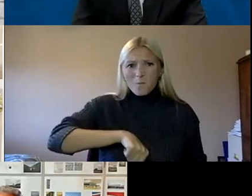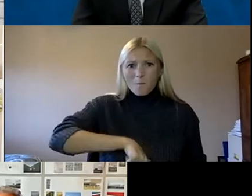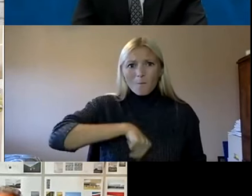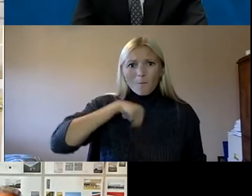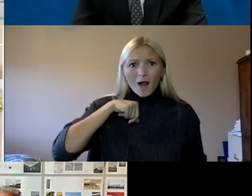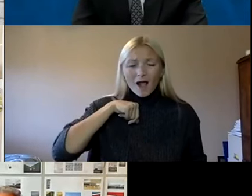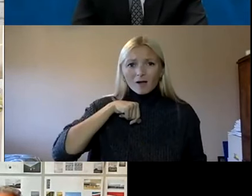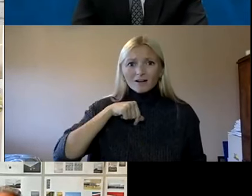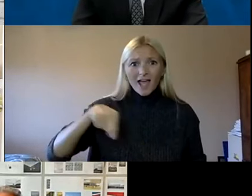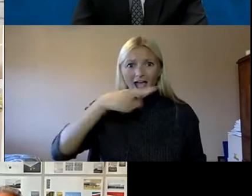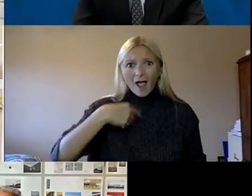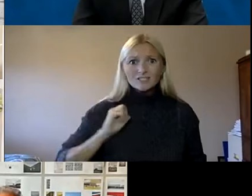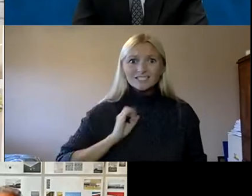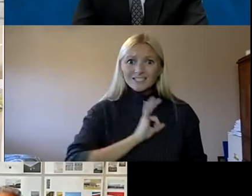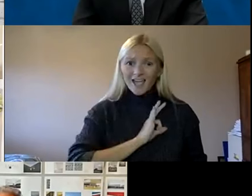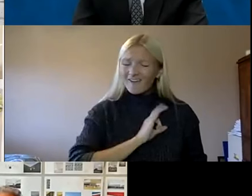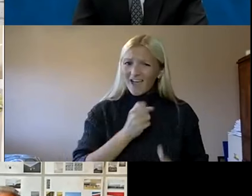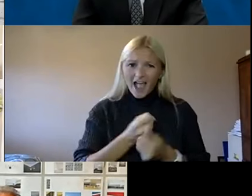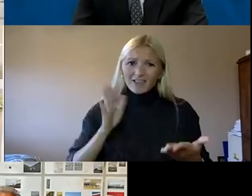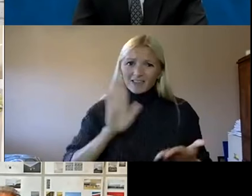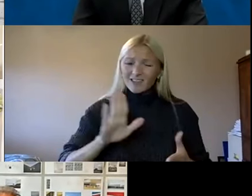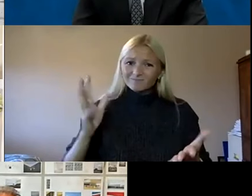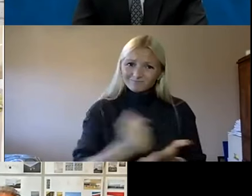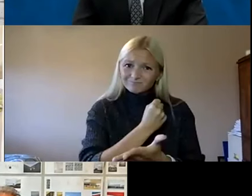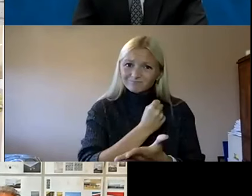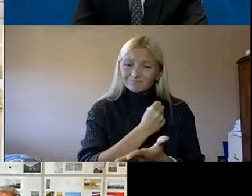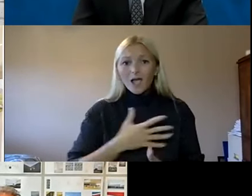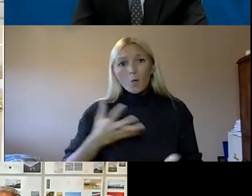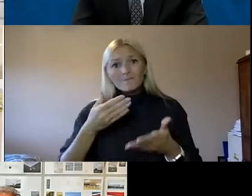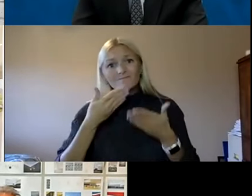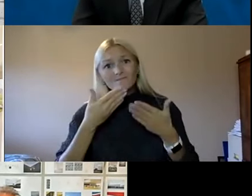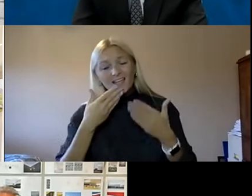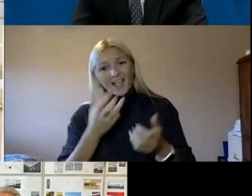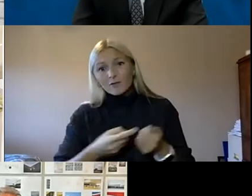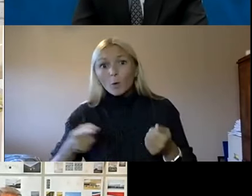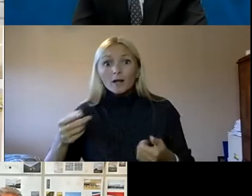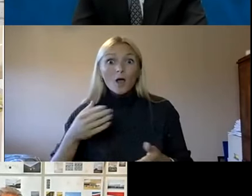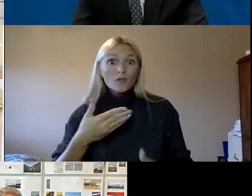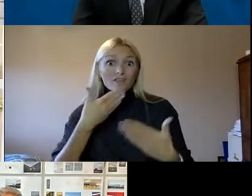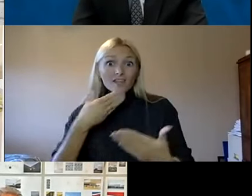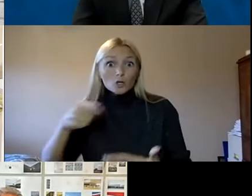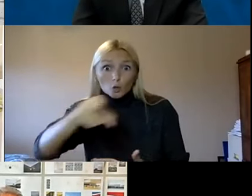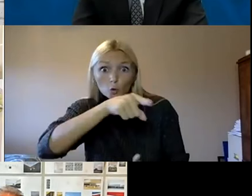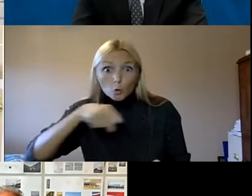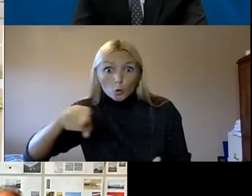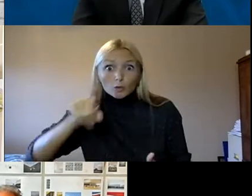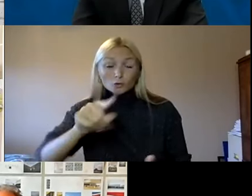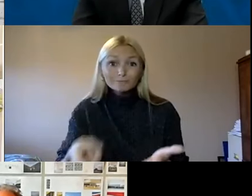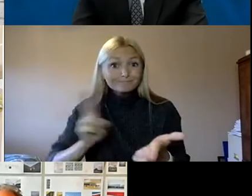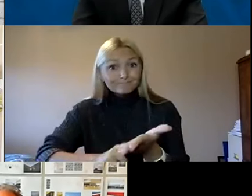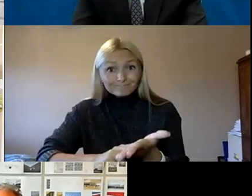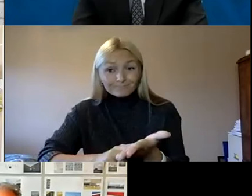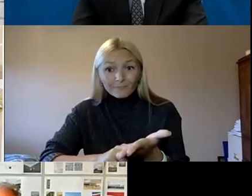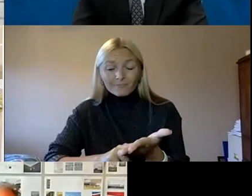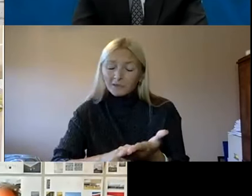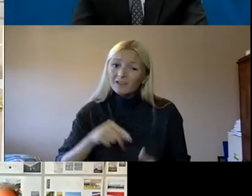Nassau-Boeses, of Tony and his staff and all they've done. I'd like to thank Tony and staff and also you, the participants who have signed up for this. These